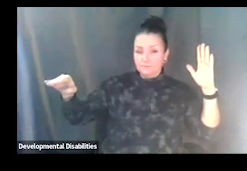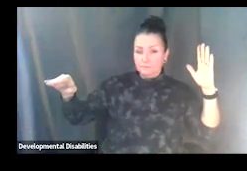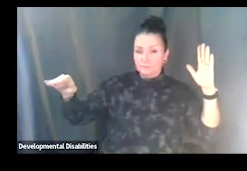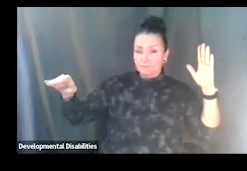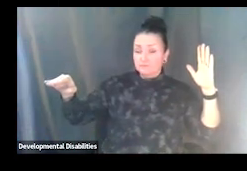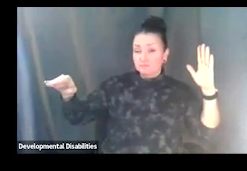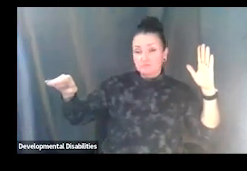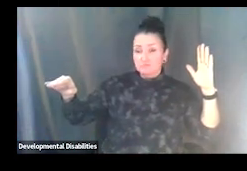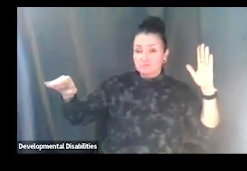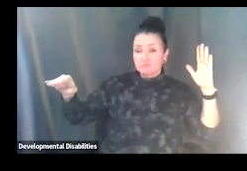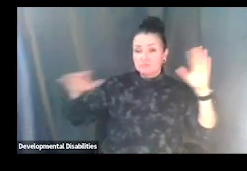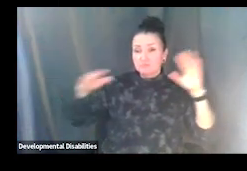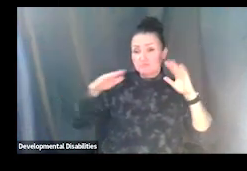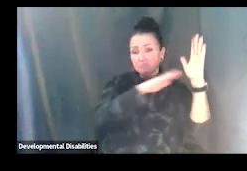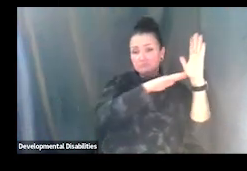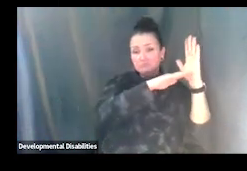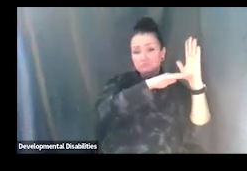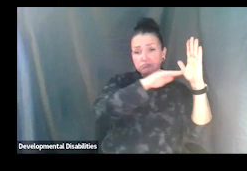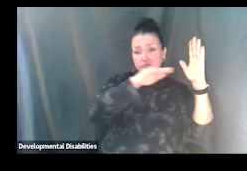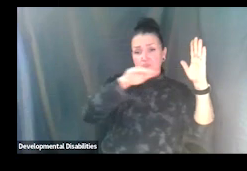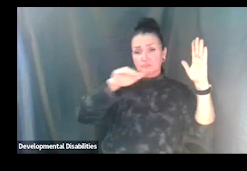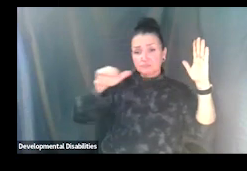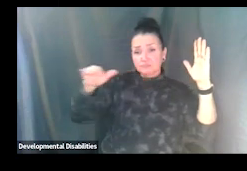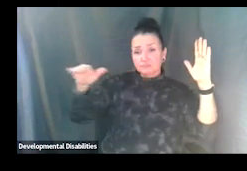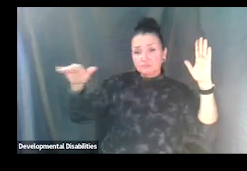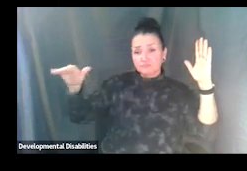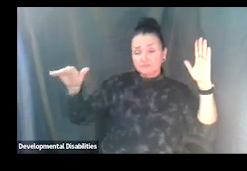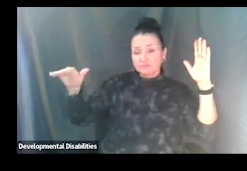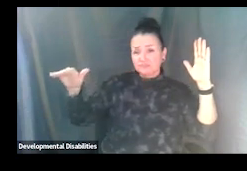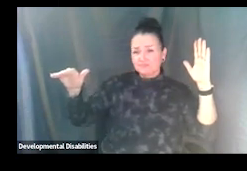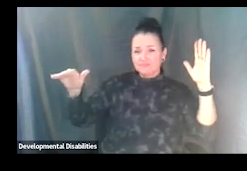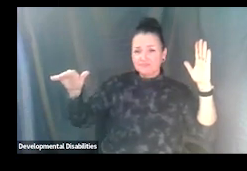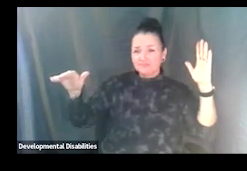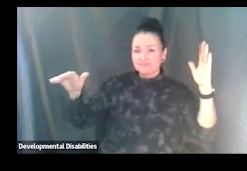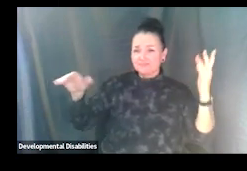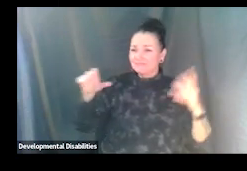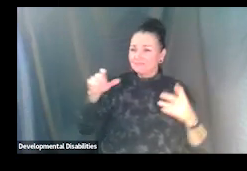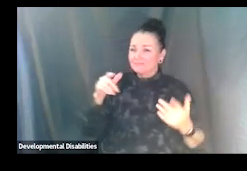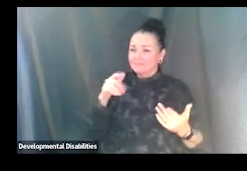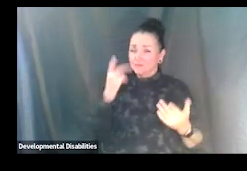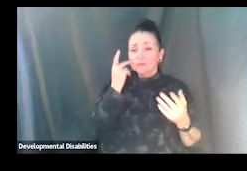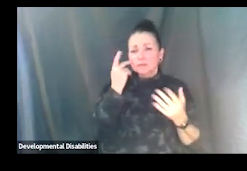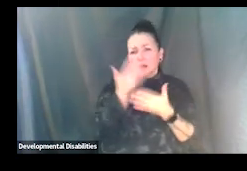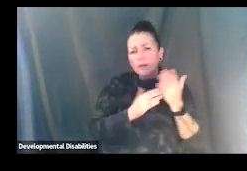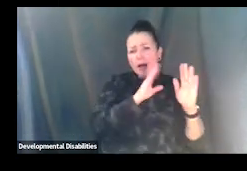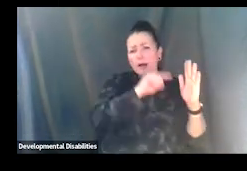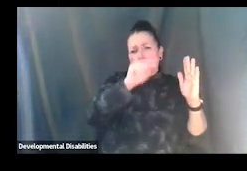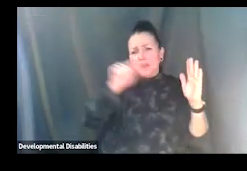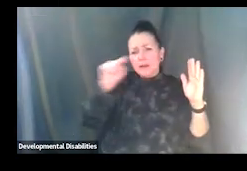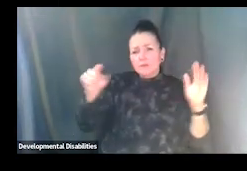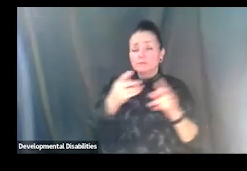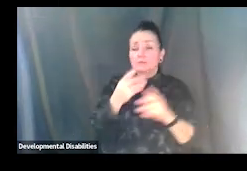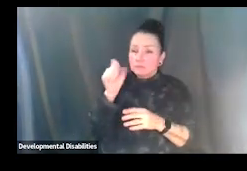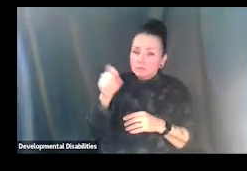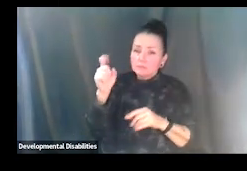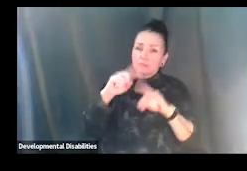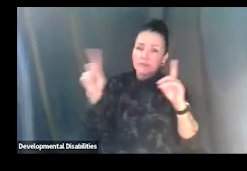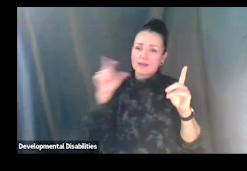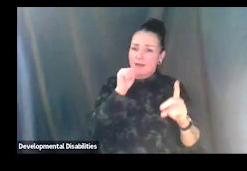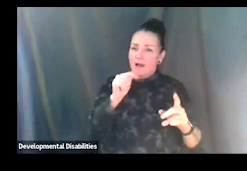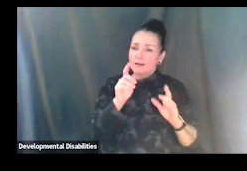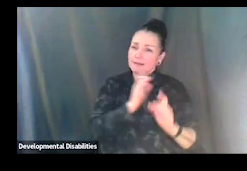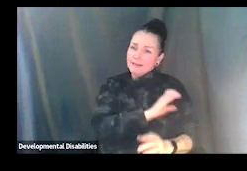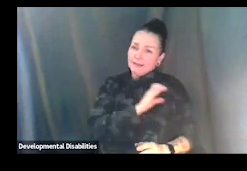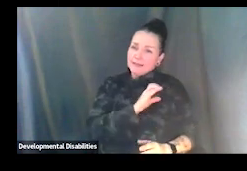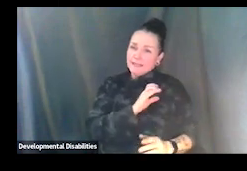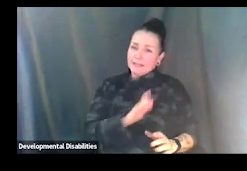little fluctuation. It's a little bit, but not clinically meaningful in terms of their scores on that rating scale when they were seen every 4 weeks. So